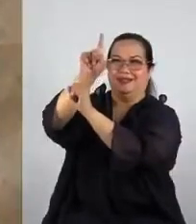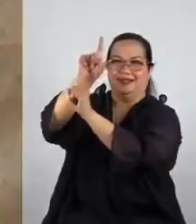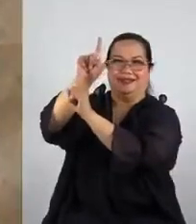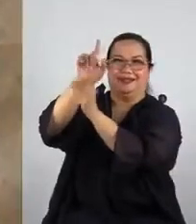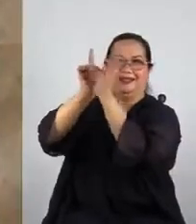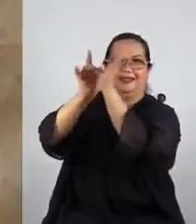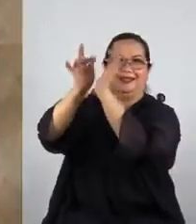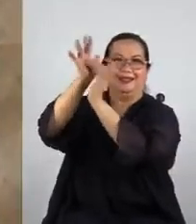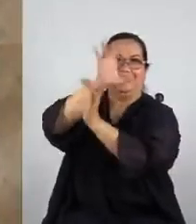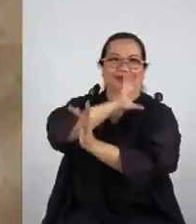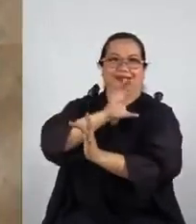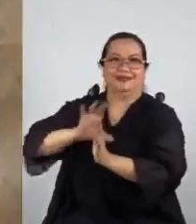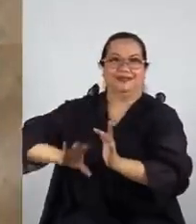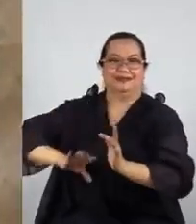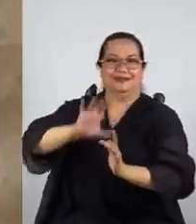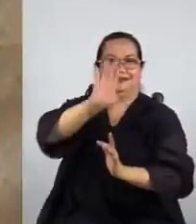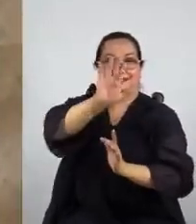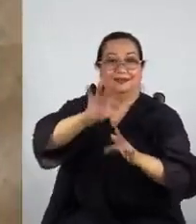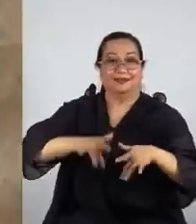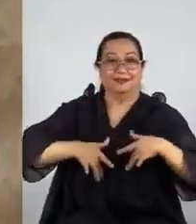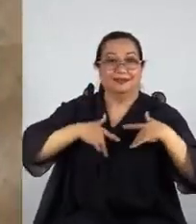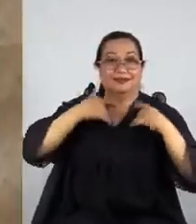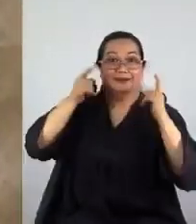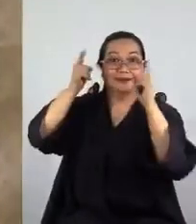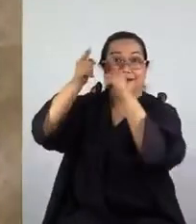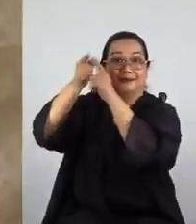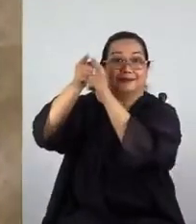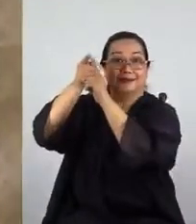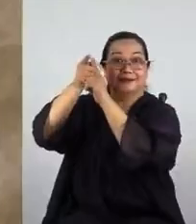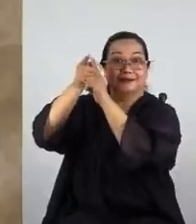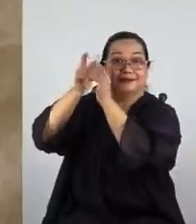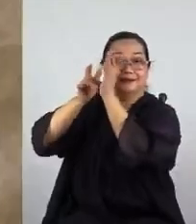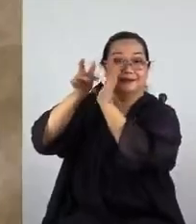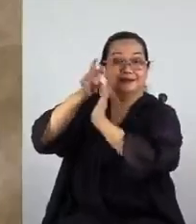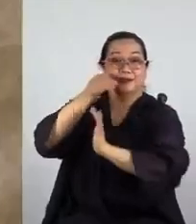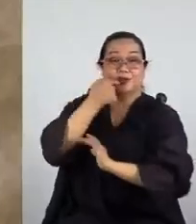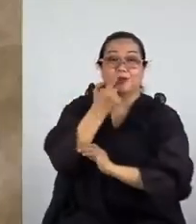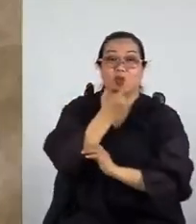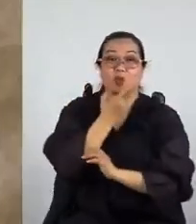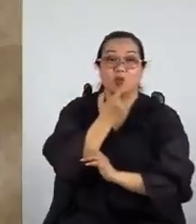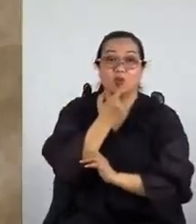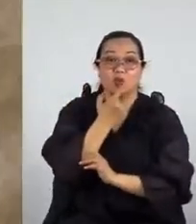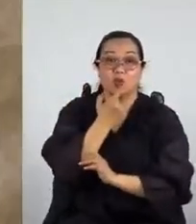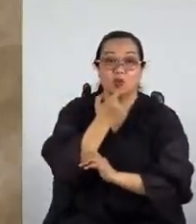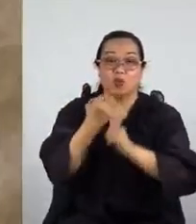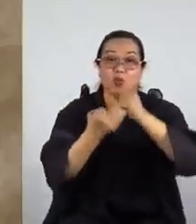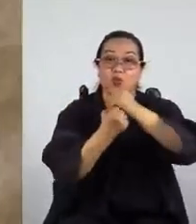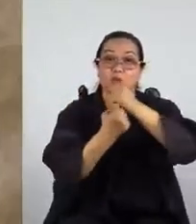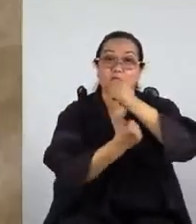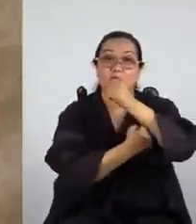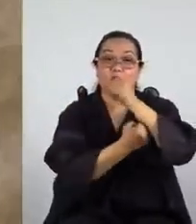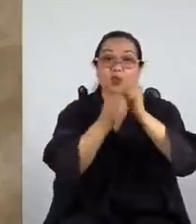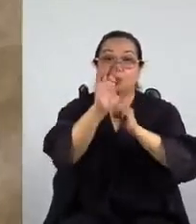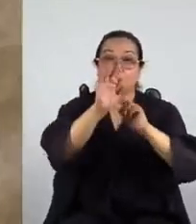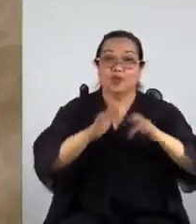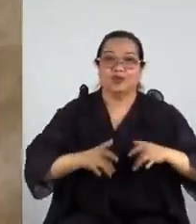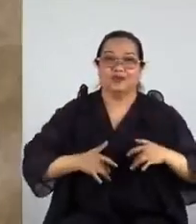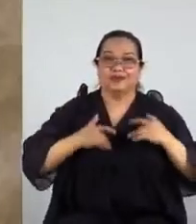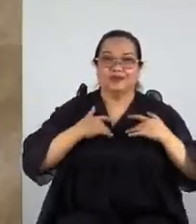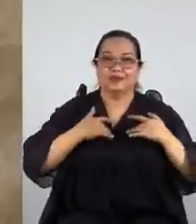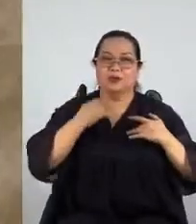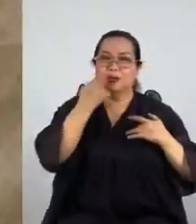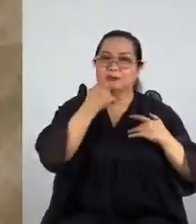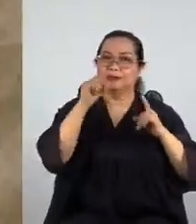To what extent is your life focused on Jesus? Who is the foundation of your life?